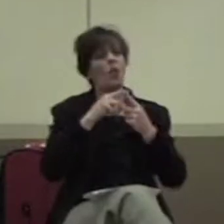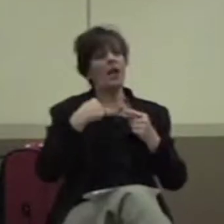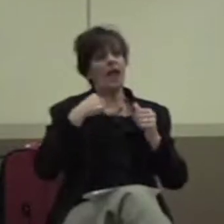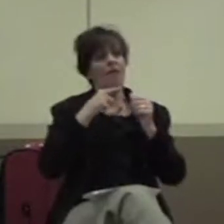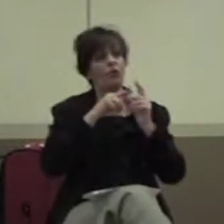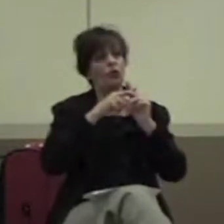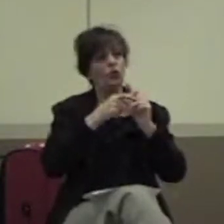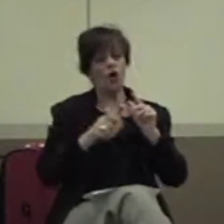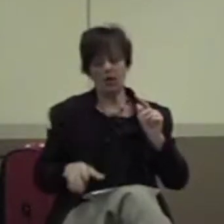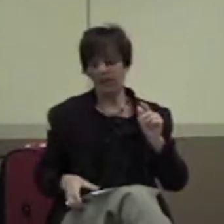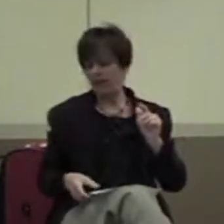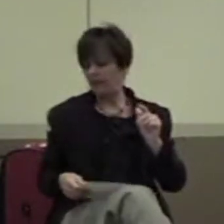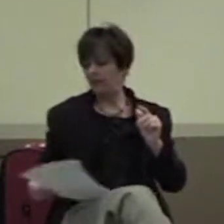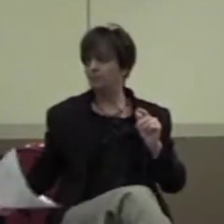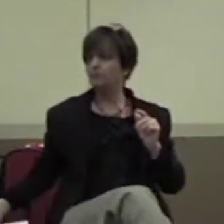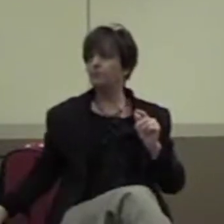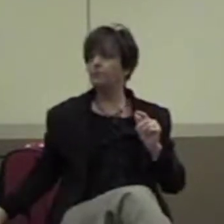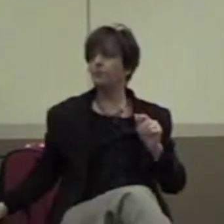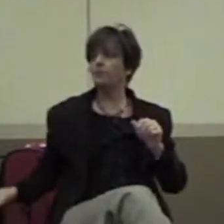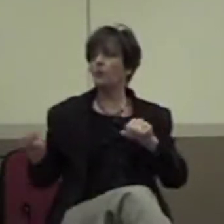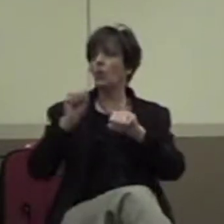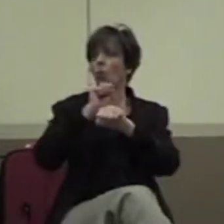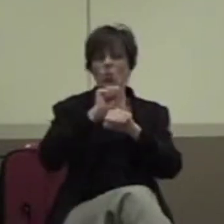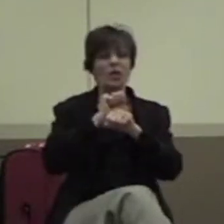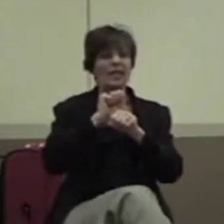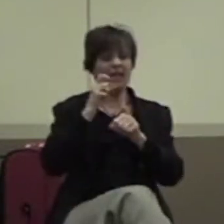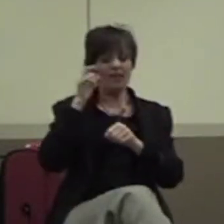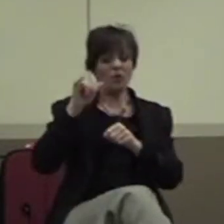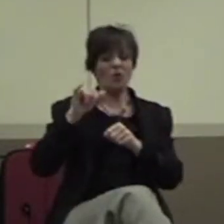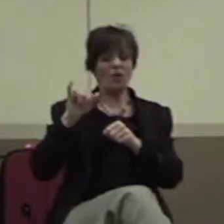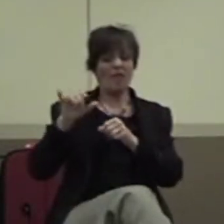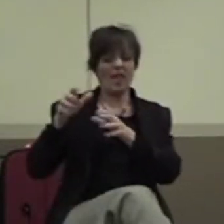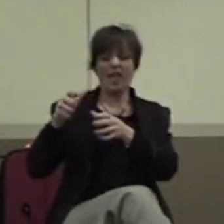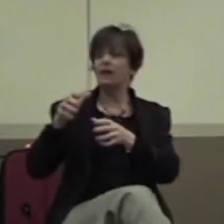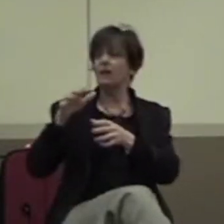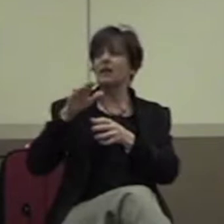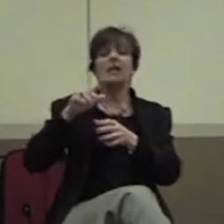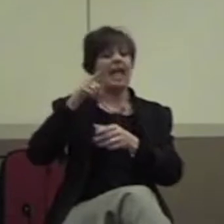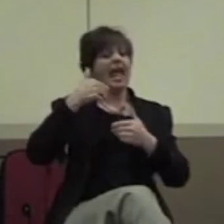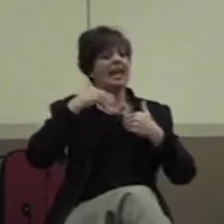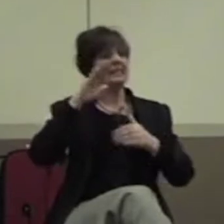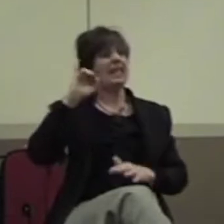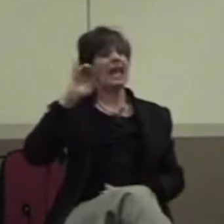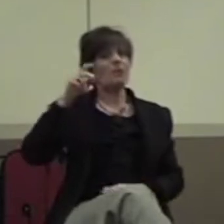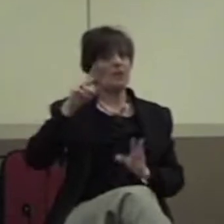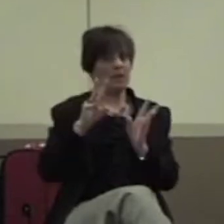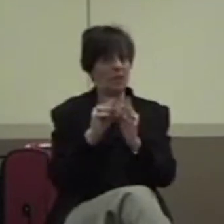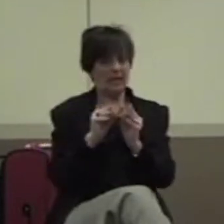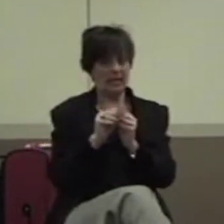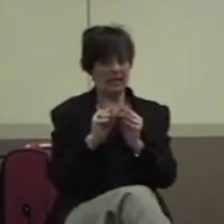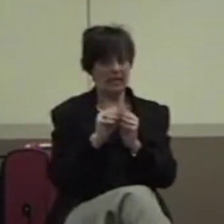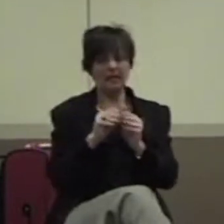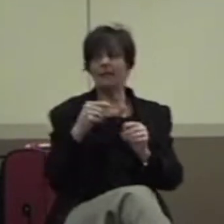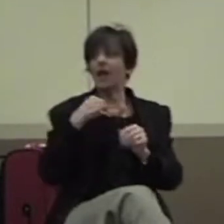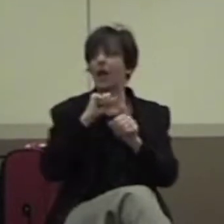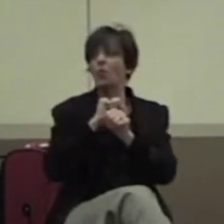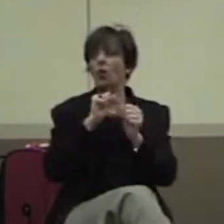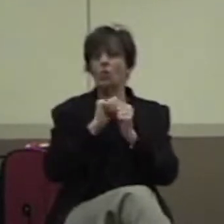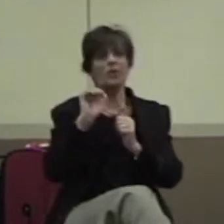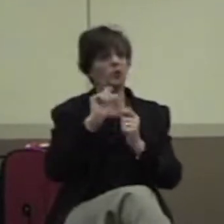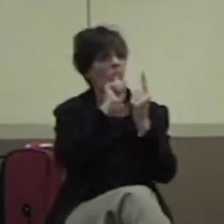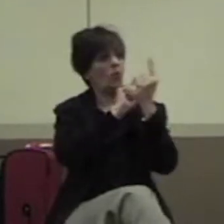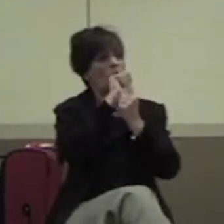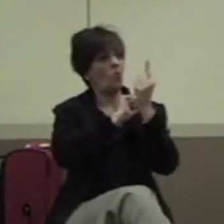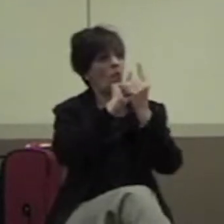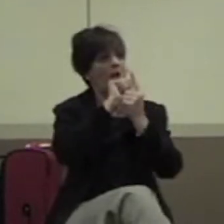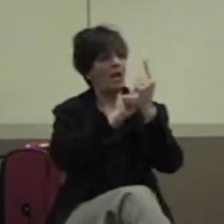when I first started working for the cooperative I worked for, we had this IEP meeting, and I worked with